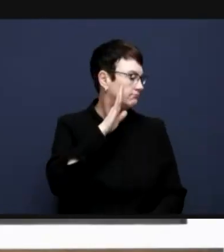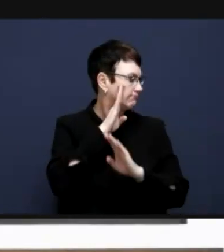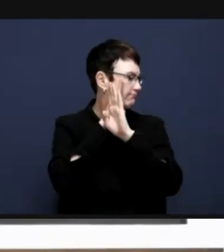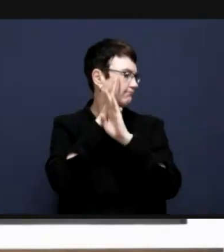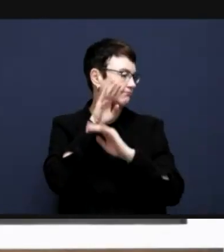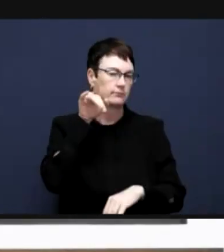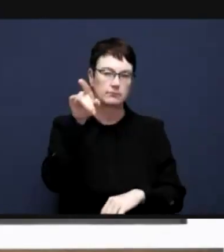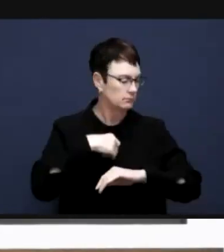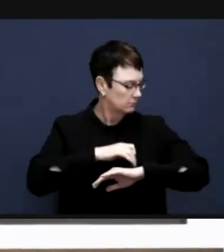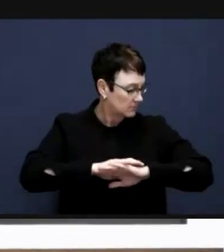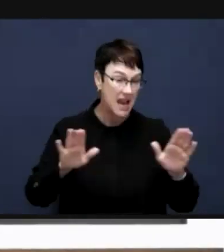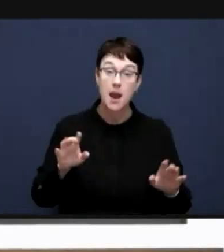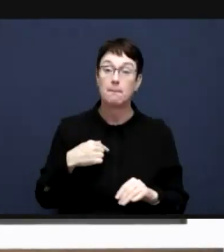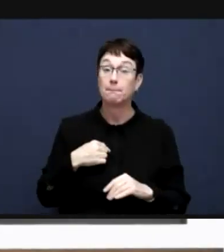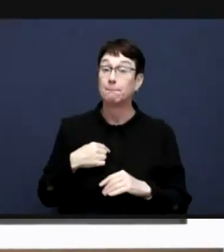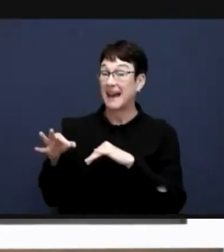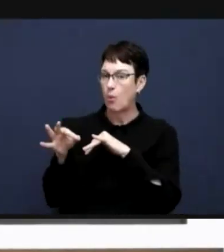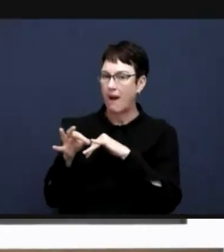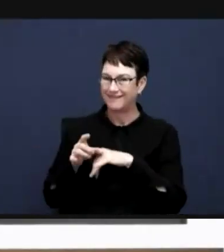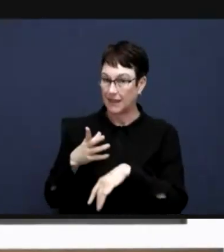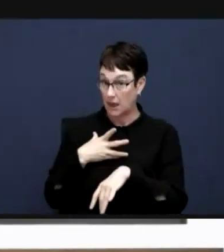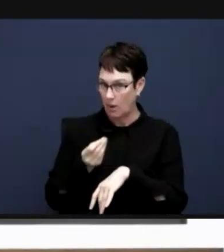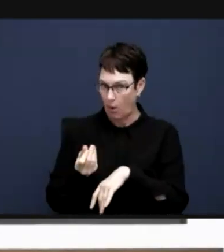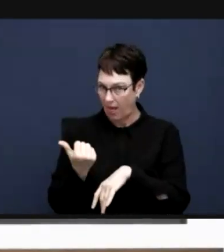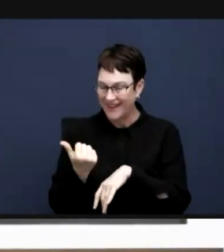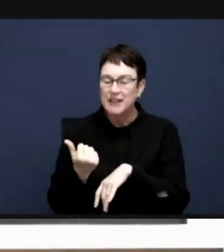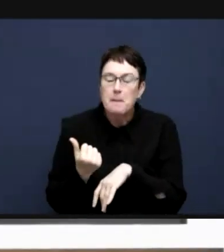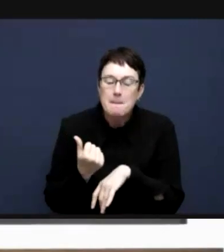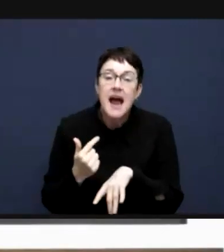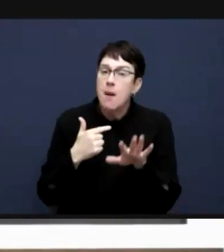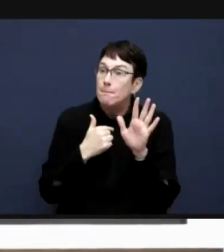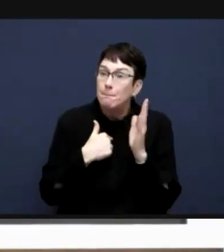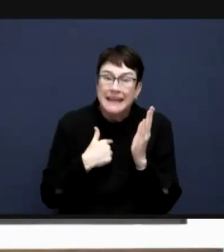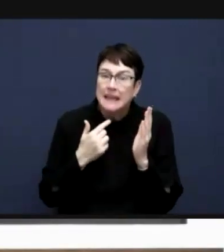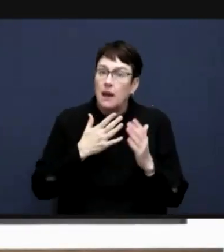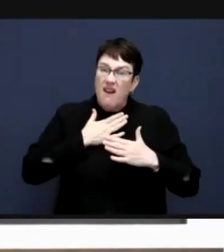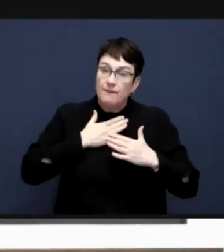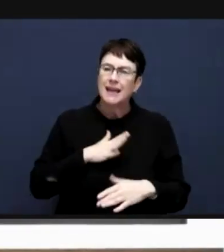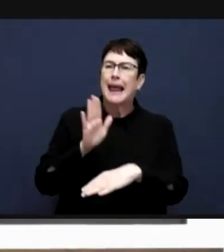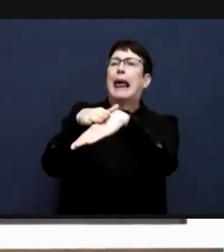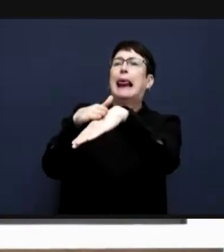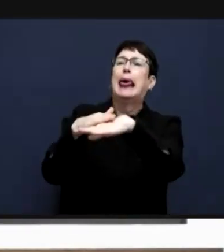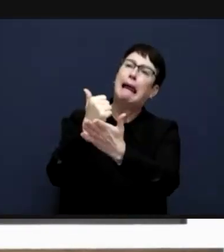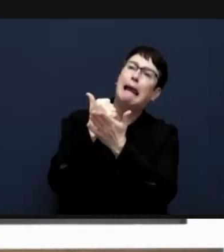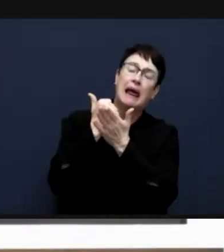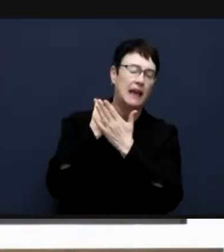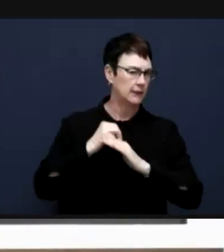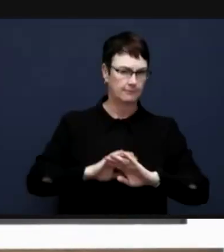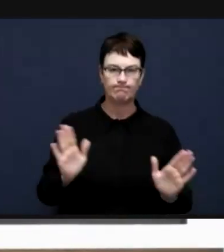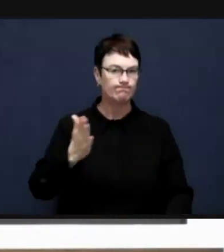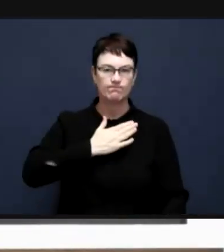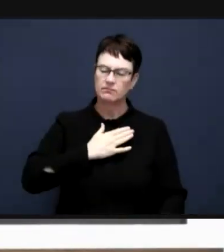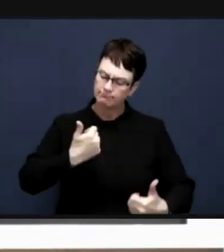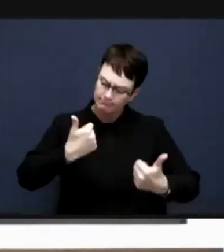really I'm in a vulnerable situation. It's a proud thing as well, but I need it to be accessible. I need it to be understandable.